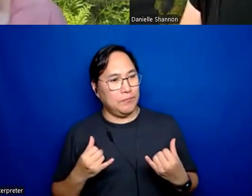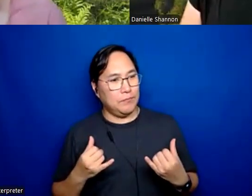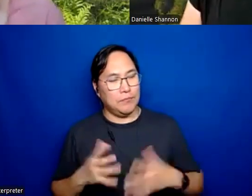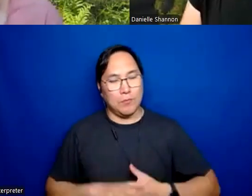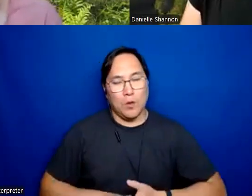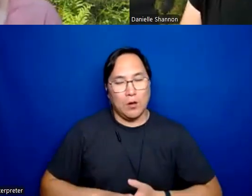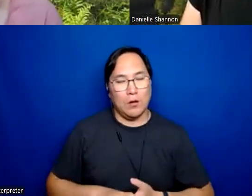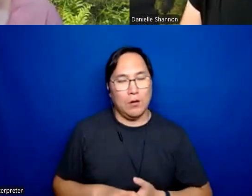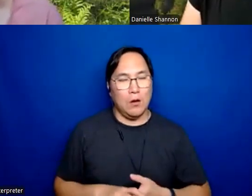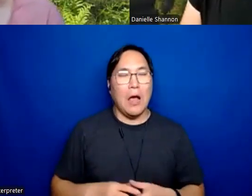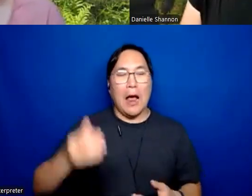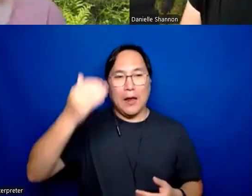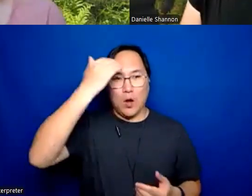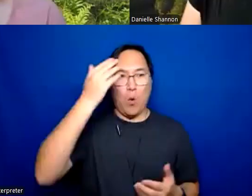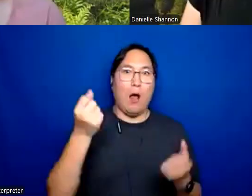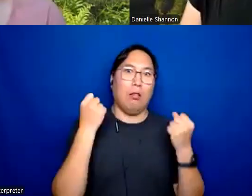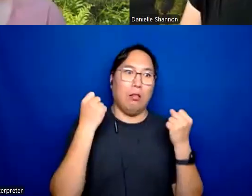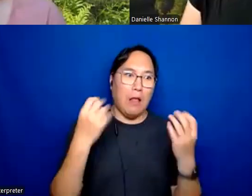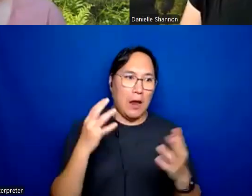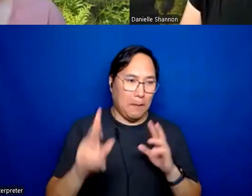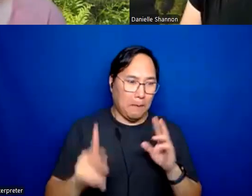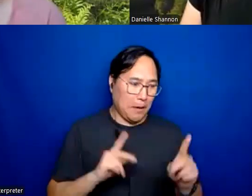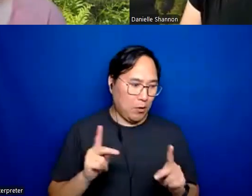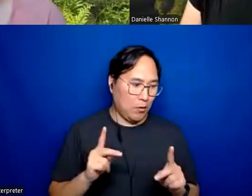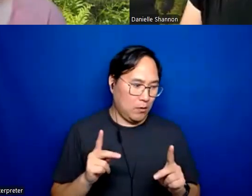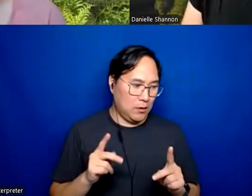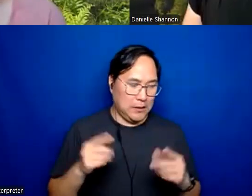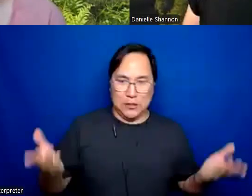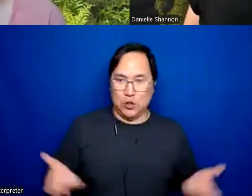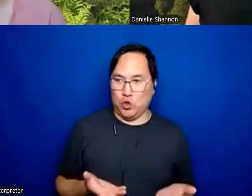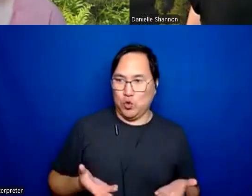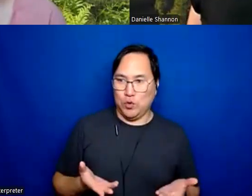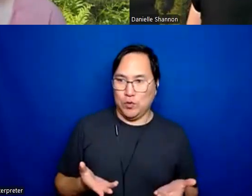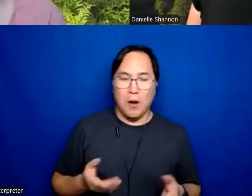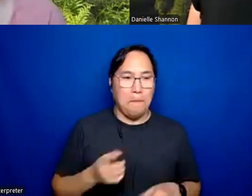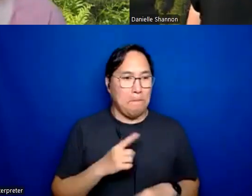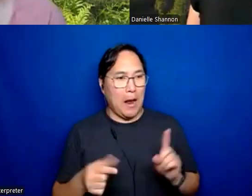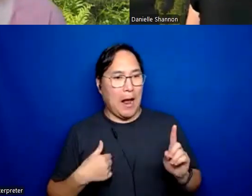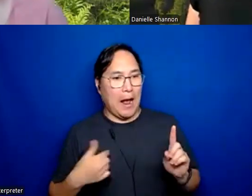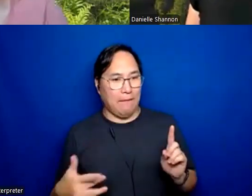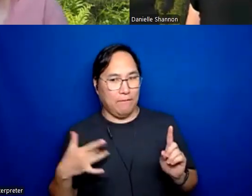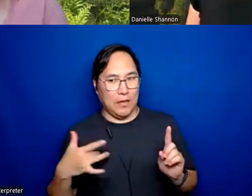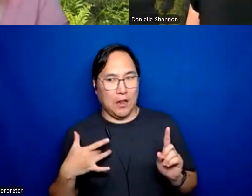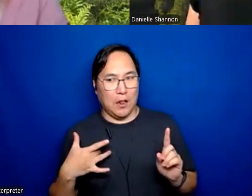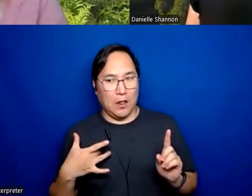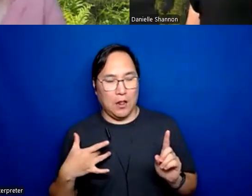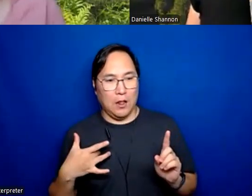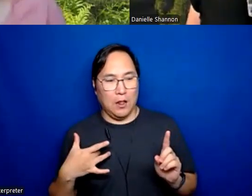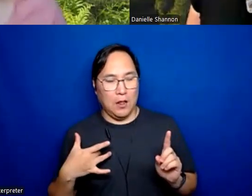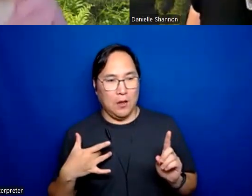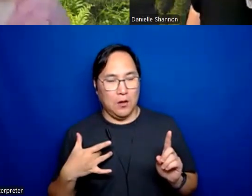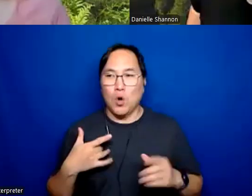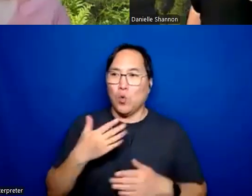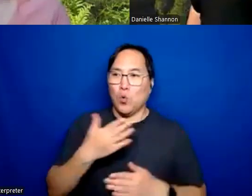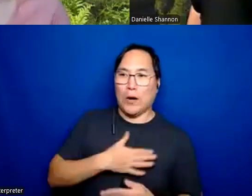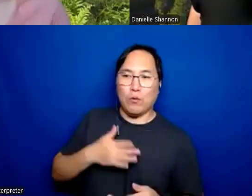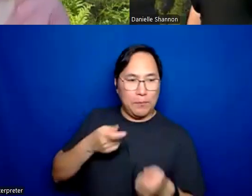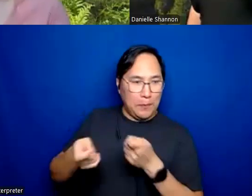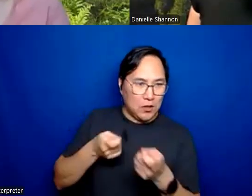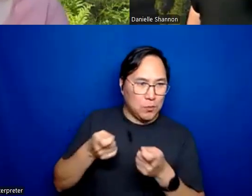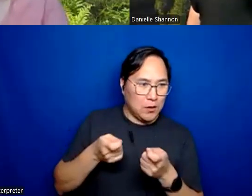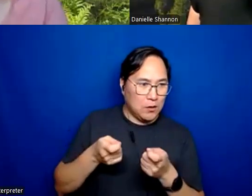a lot of people on this, but what I feel is recreation management is